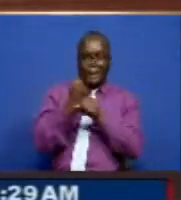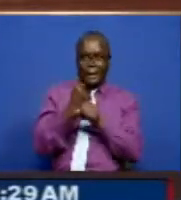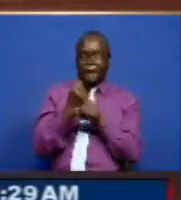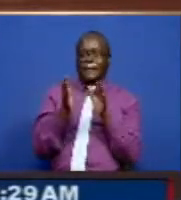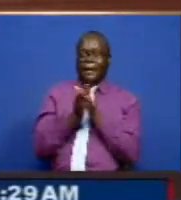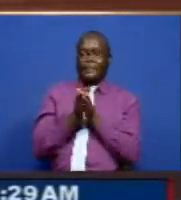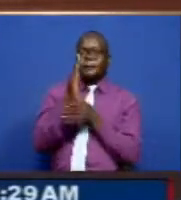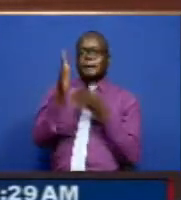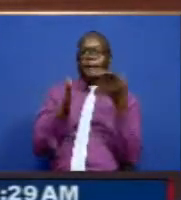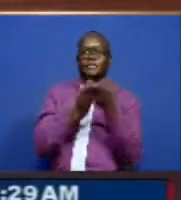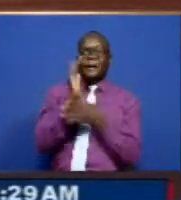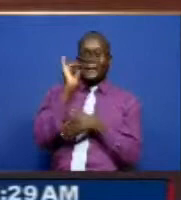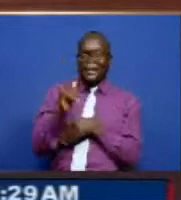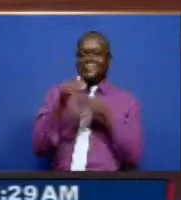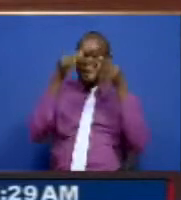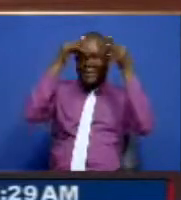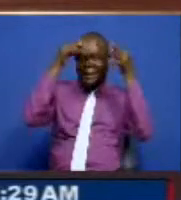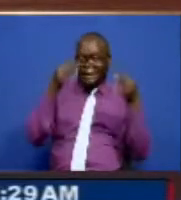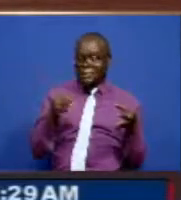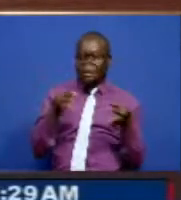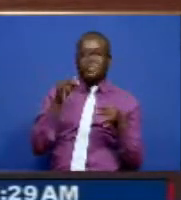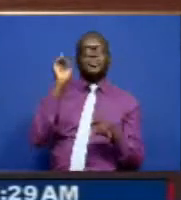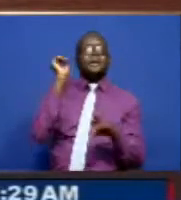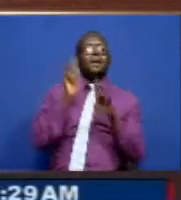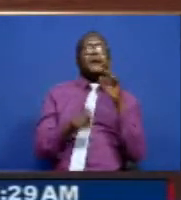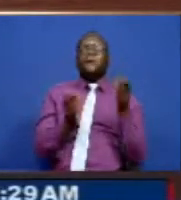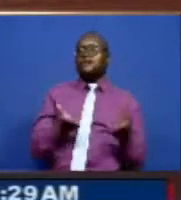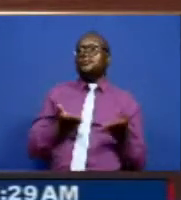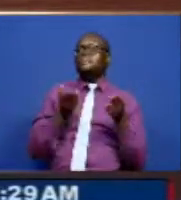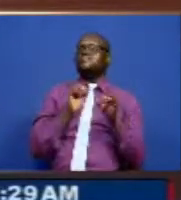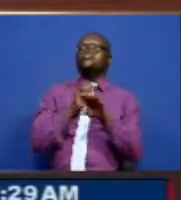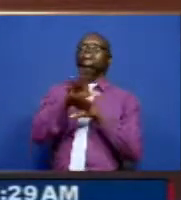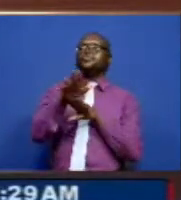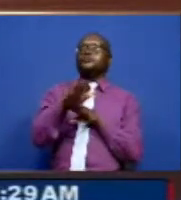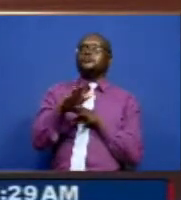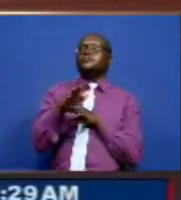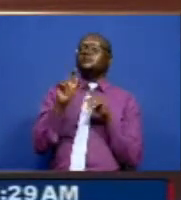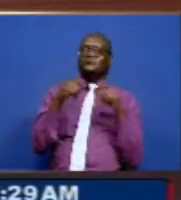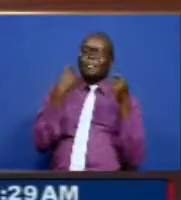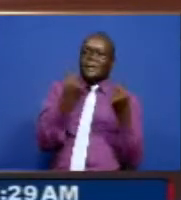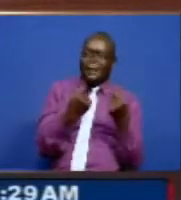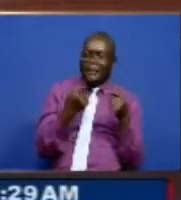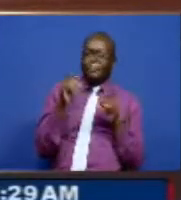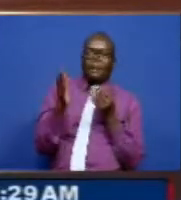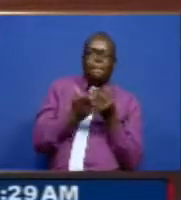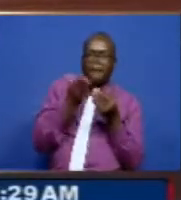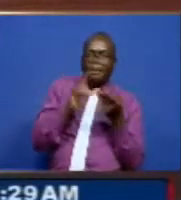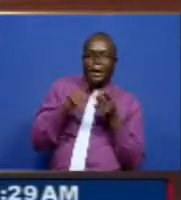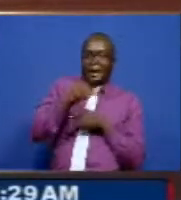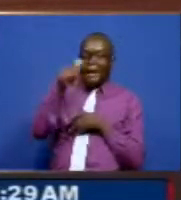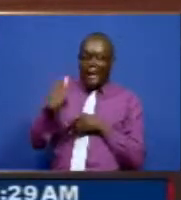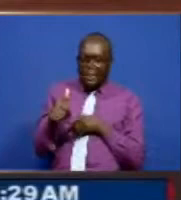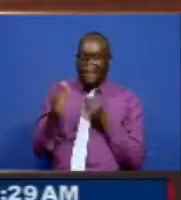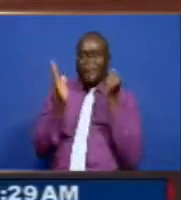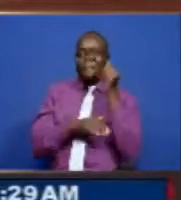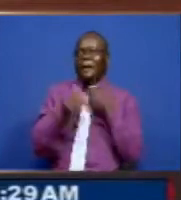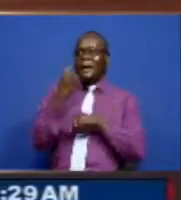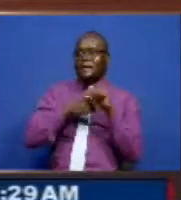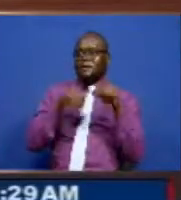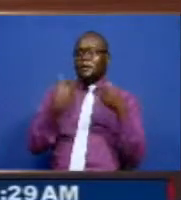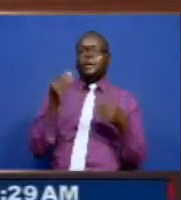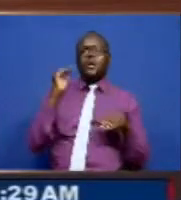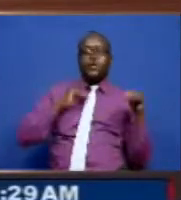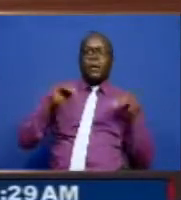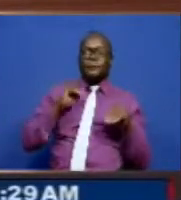in ensuring the decisions are not influenced by nepotism, favorism, and other improper activities or